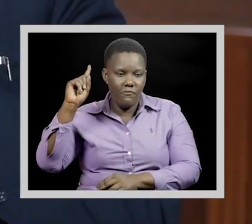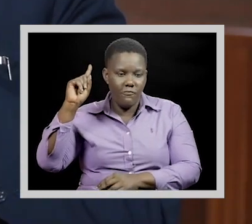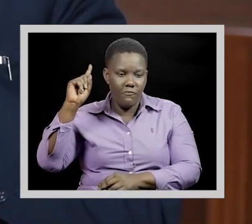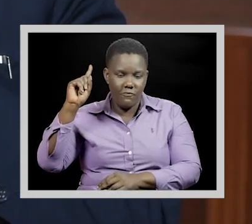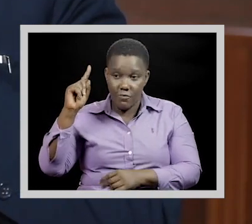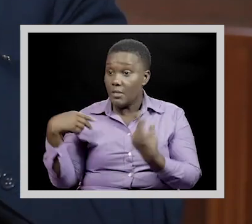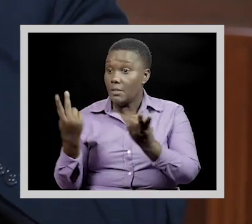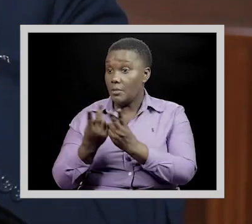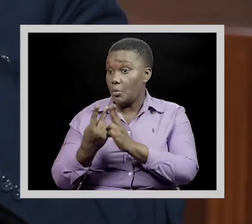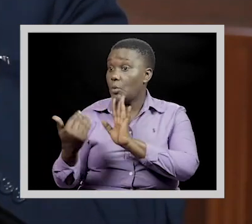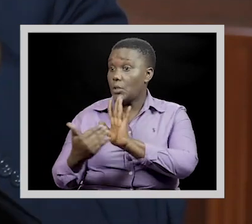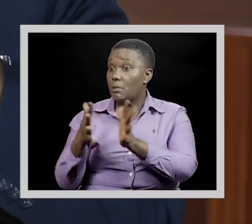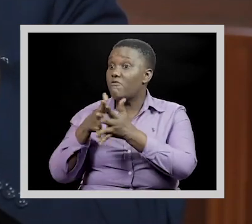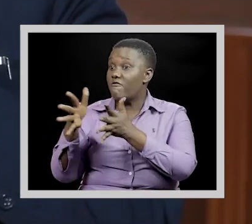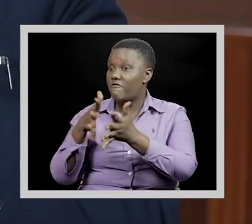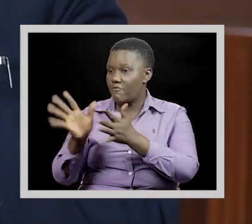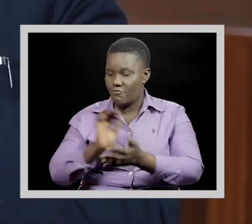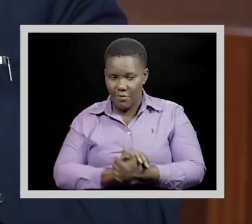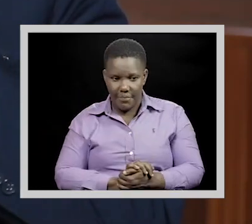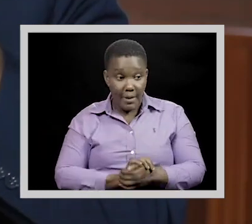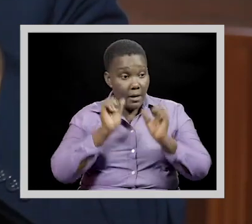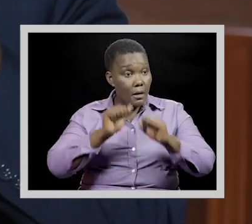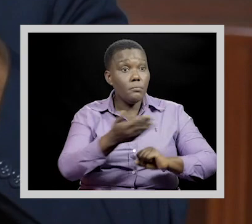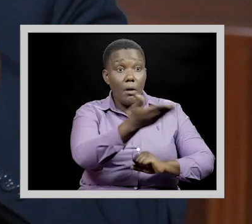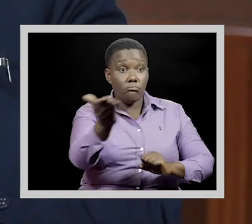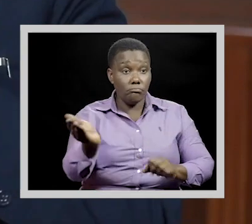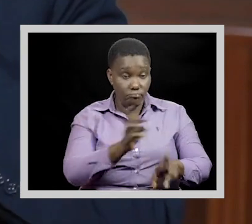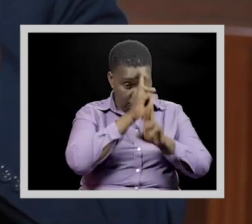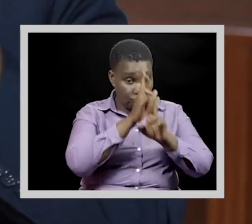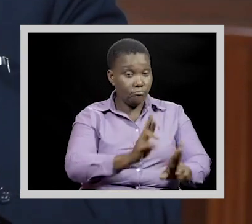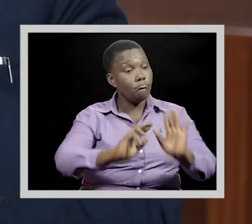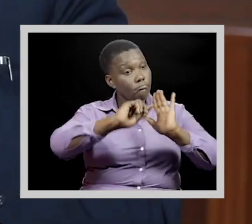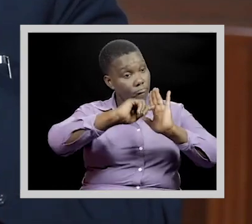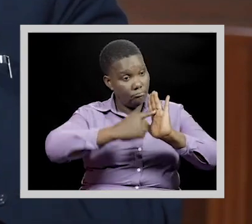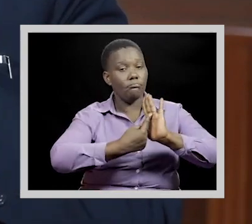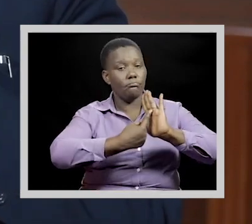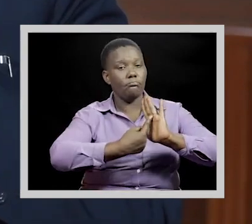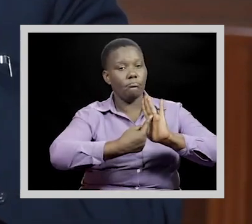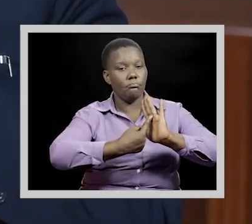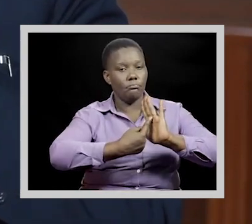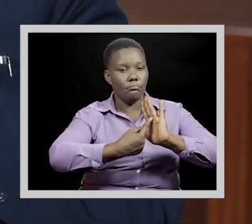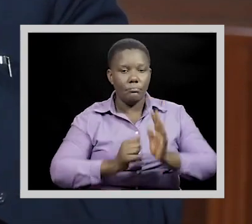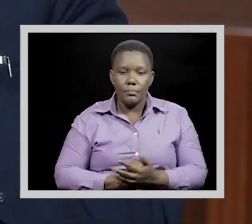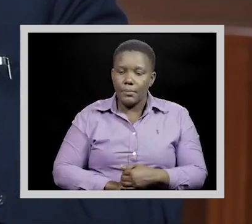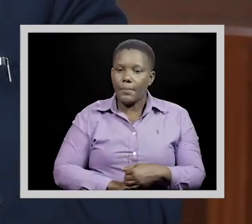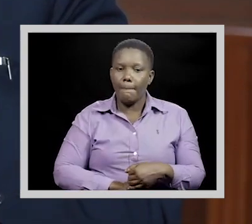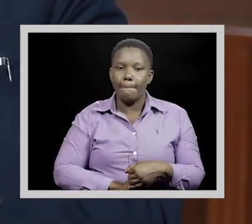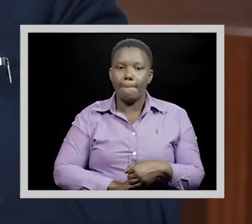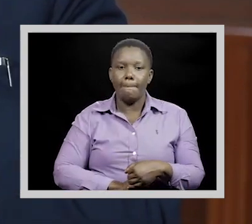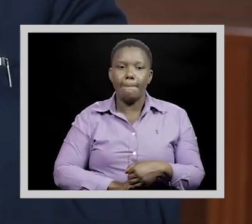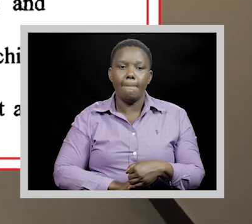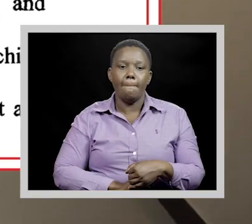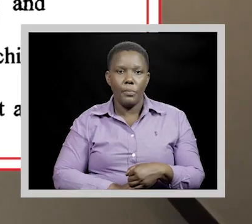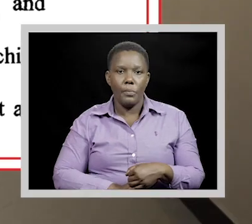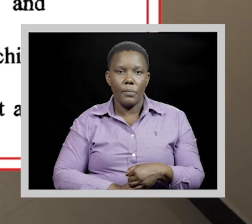strictly forbidden, and magistrate or judge should adhere to this particular principle.